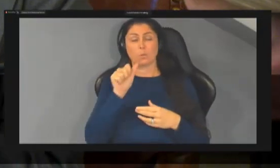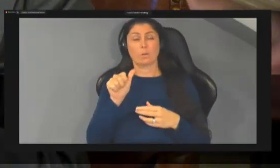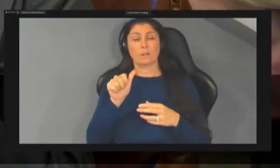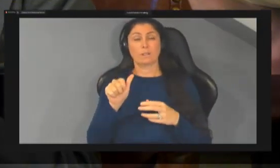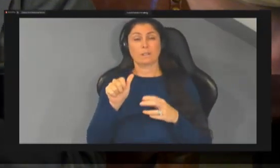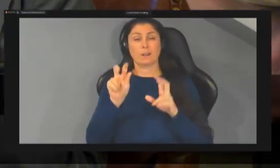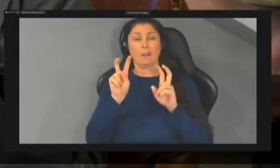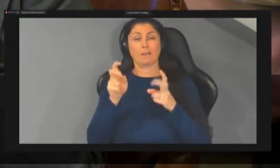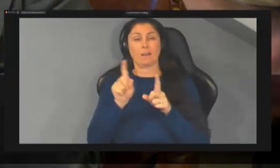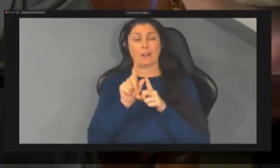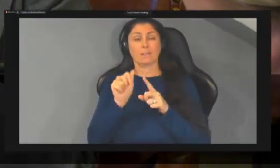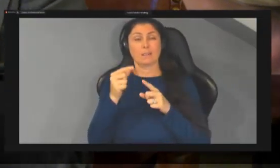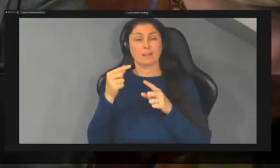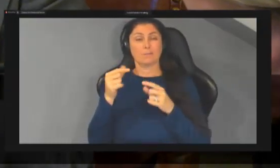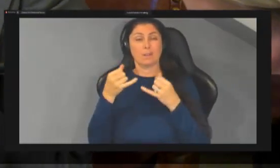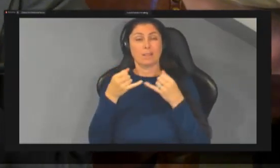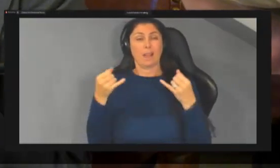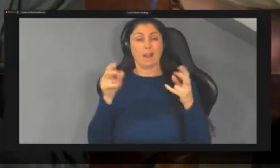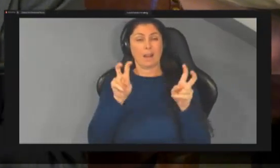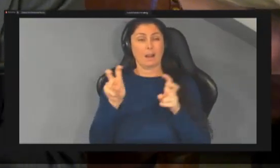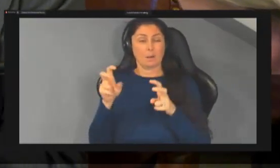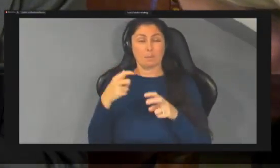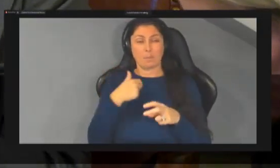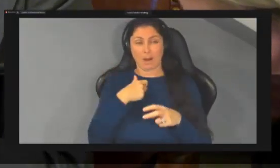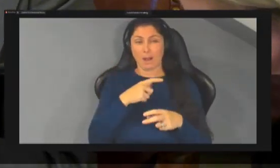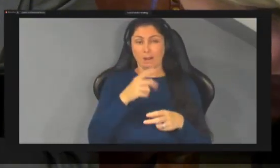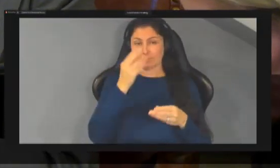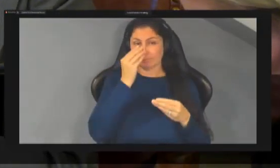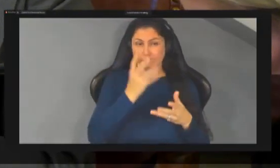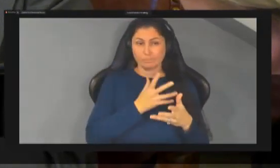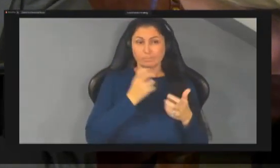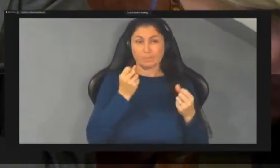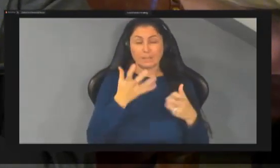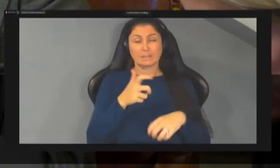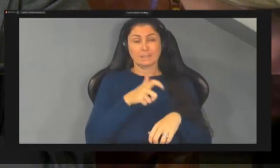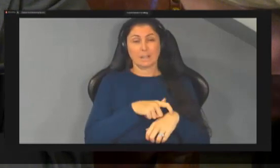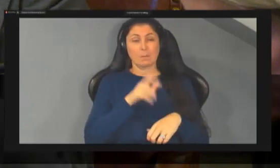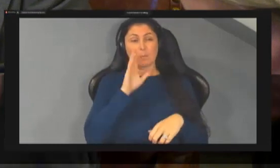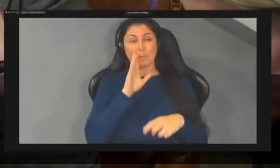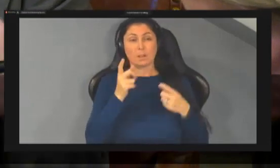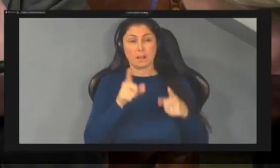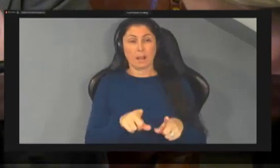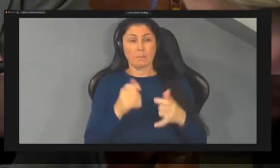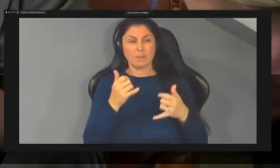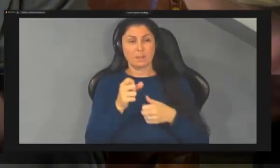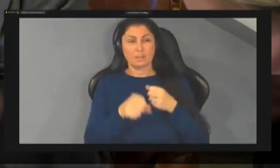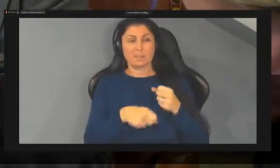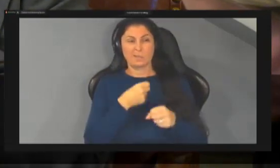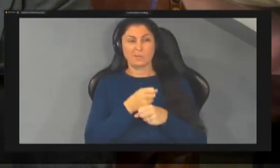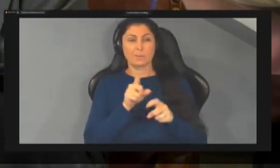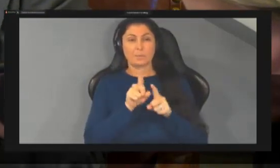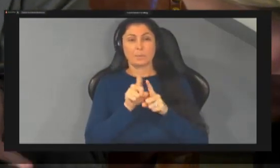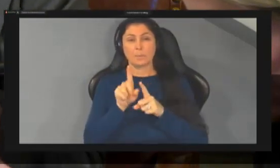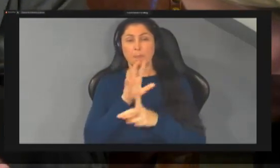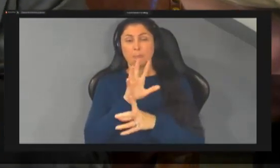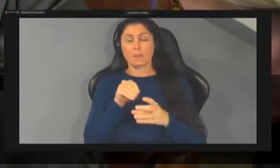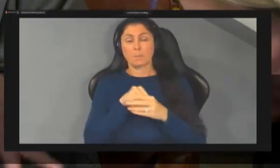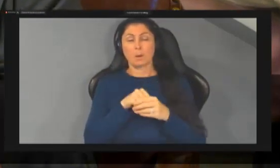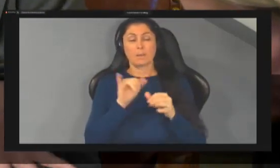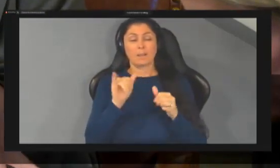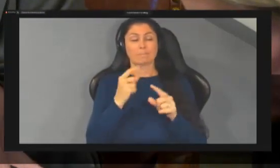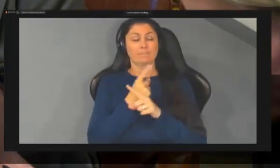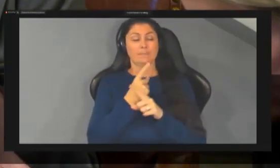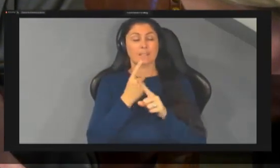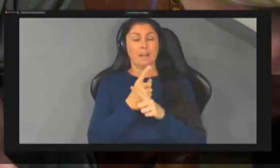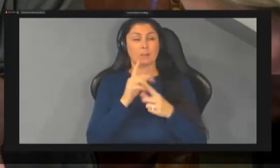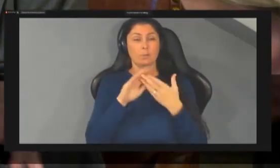So Greenfield Avenue, I've been assured many times, is indeed going to happen this year just as part of the standard